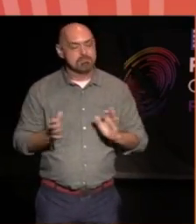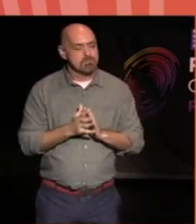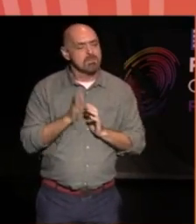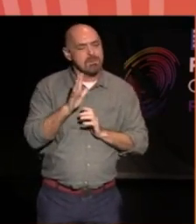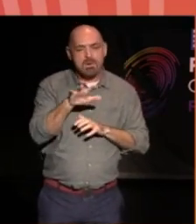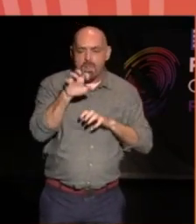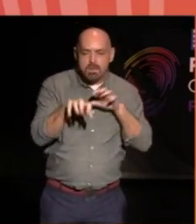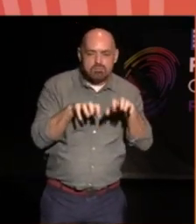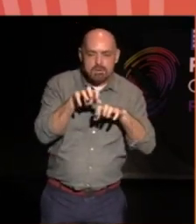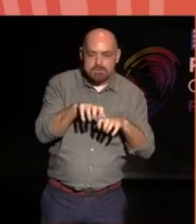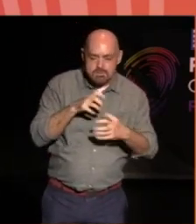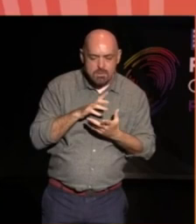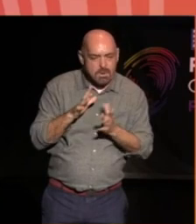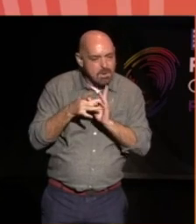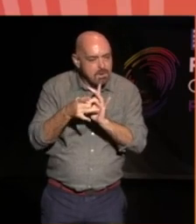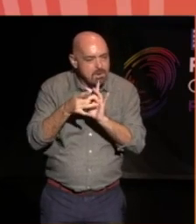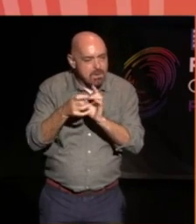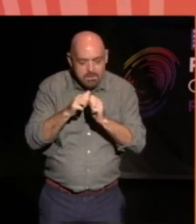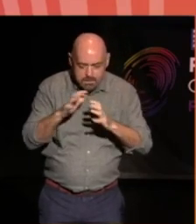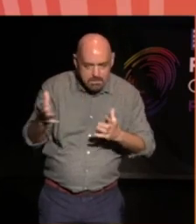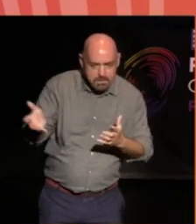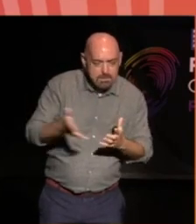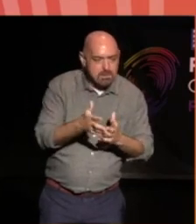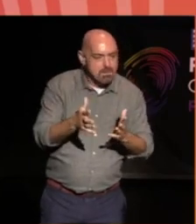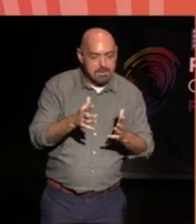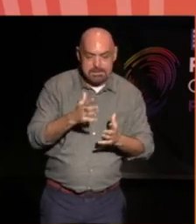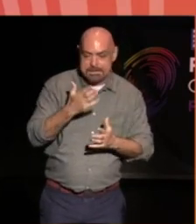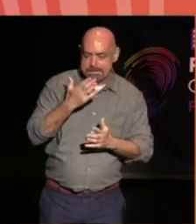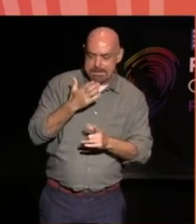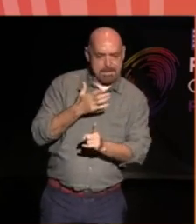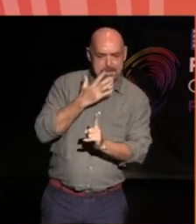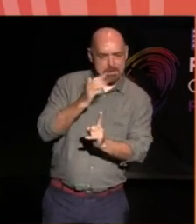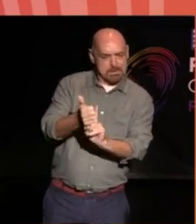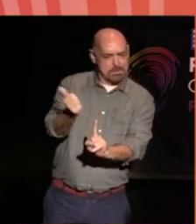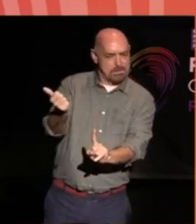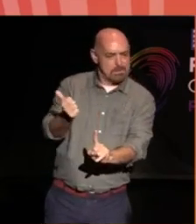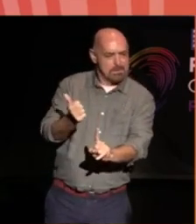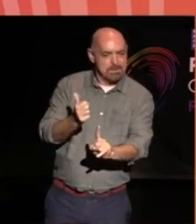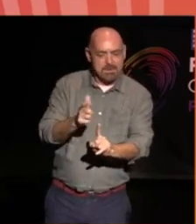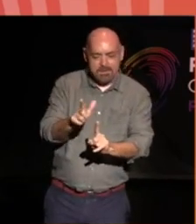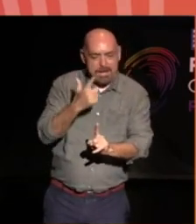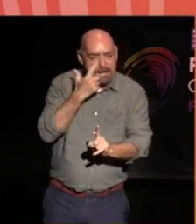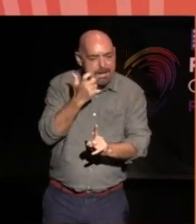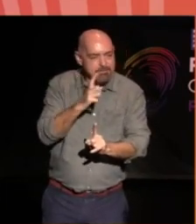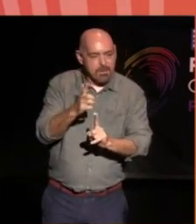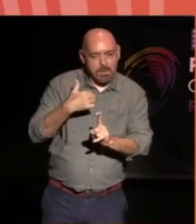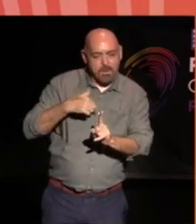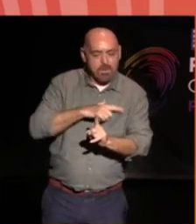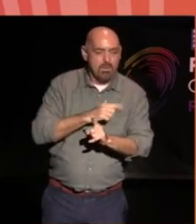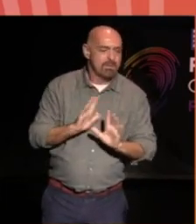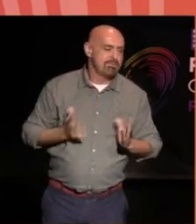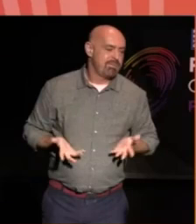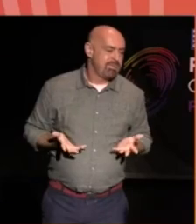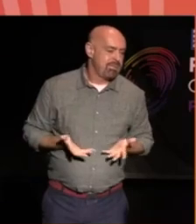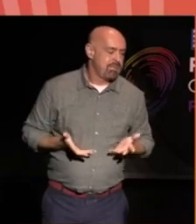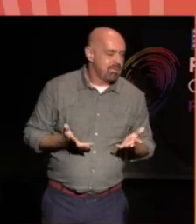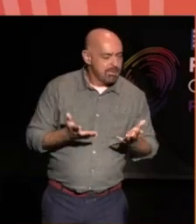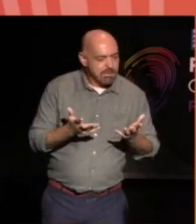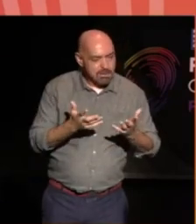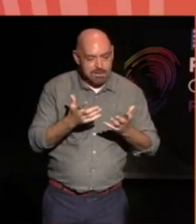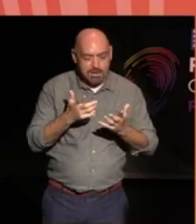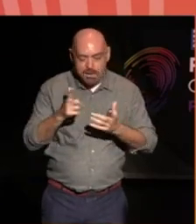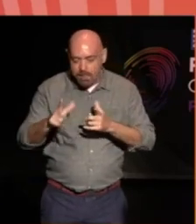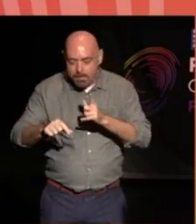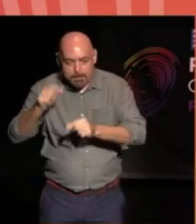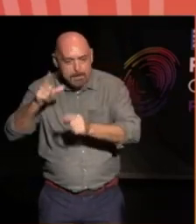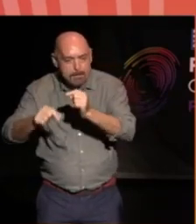The creatures we collaborate with but don't master are careful where we are careless. They pick up